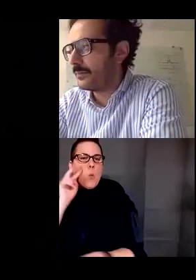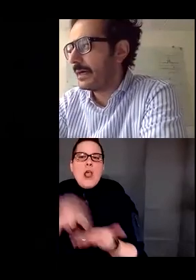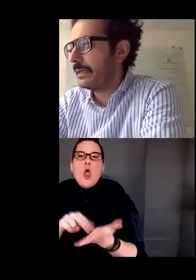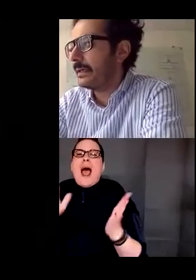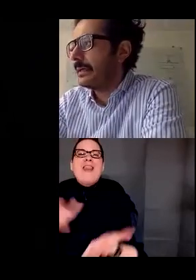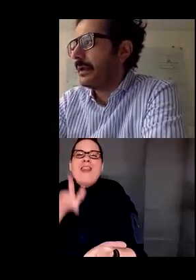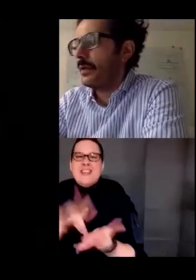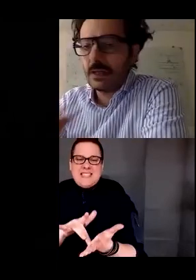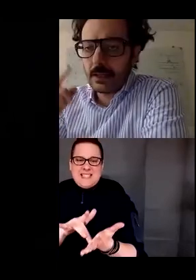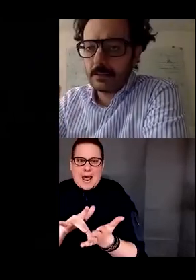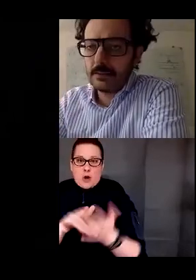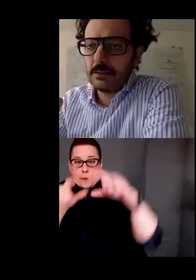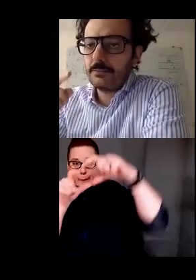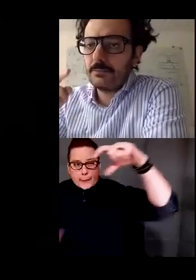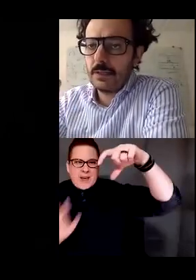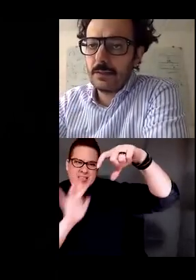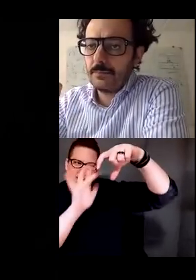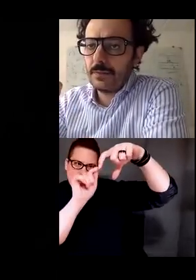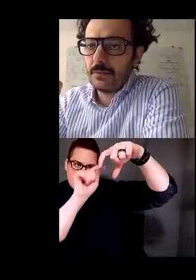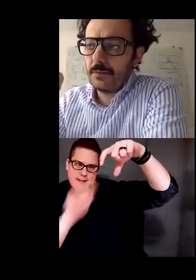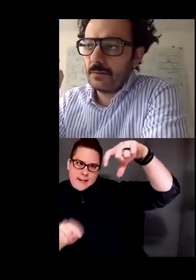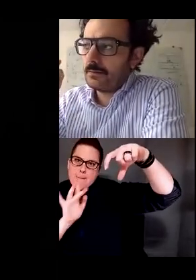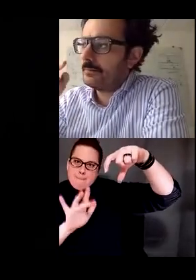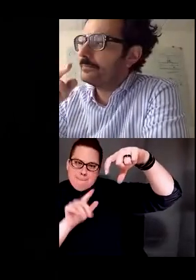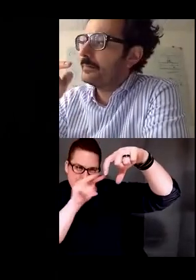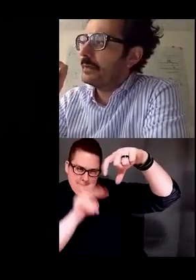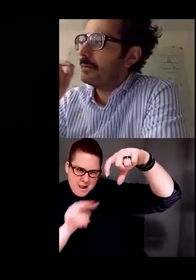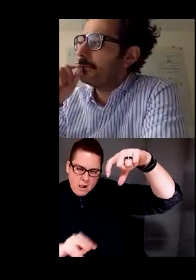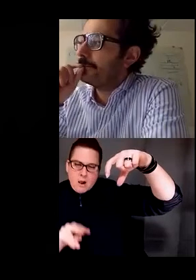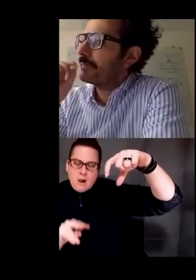want, by looking at the